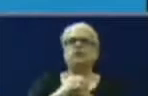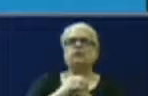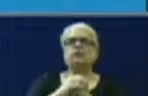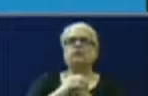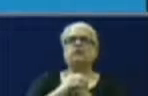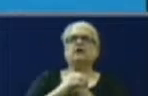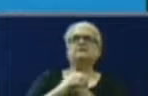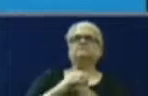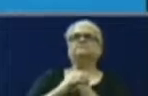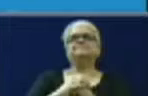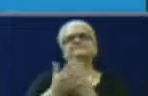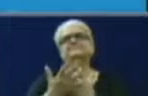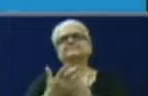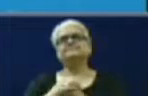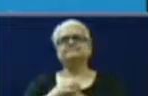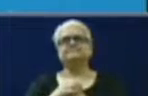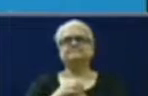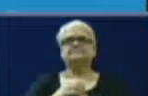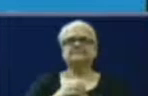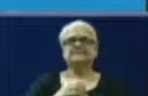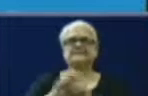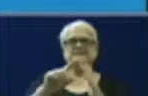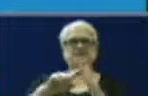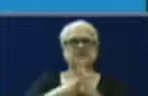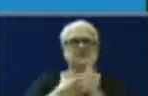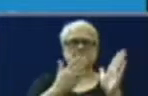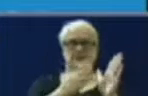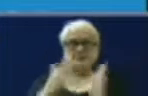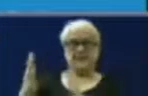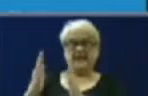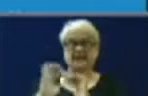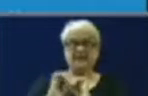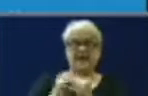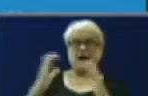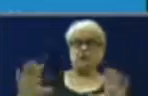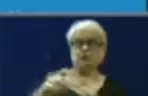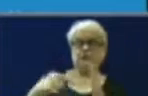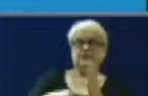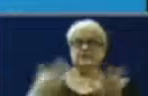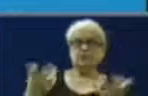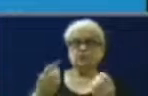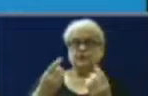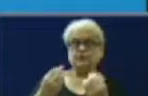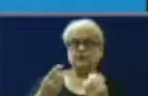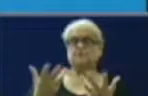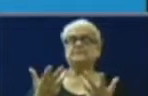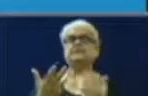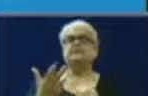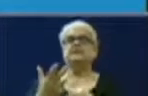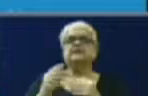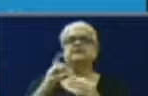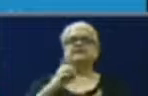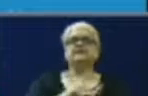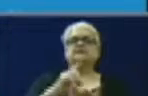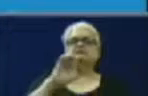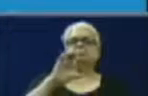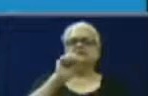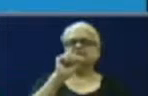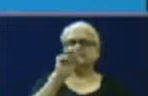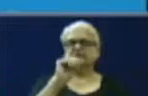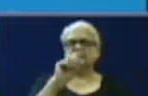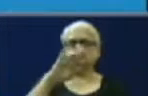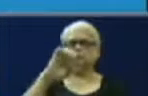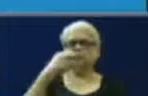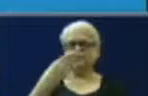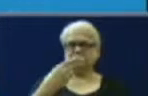So starting with our plan beginning back when this was passed, we Dr. Sam Rich developed and